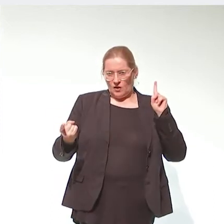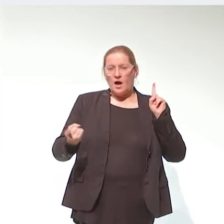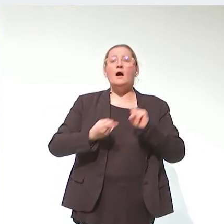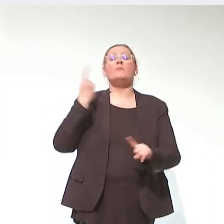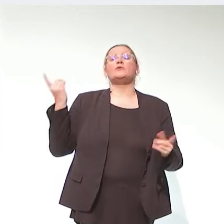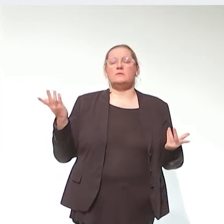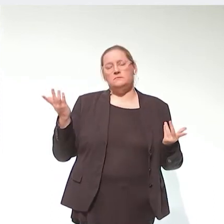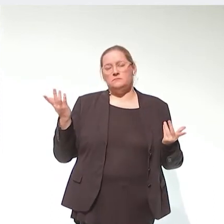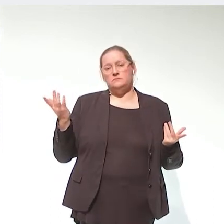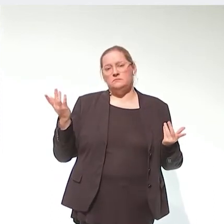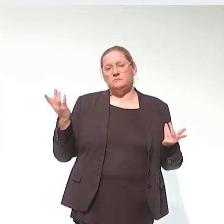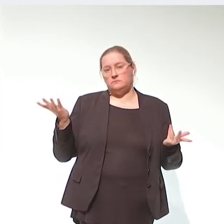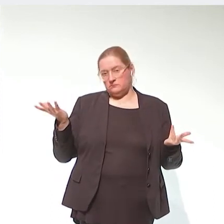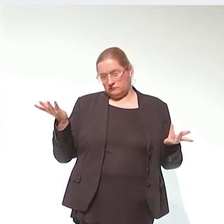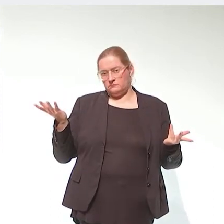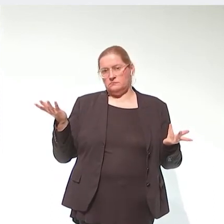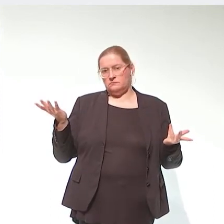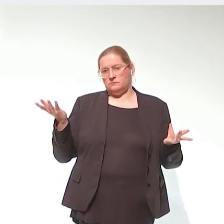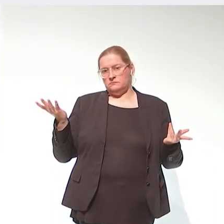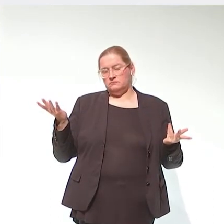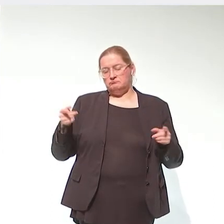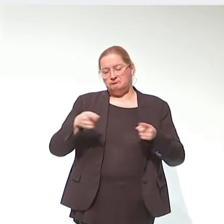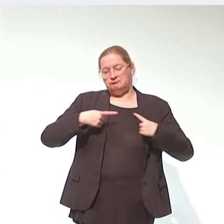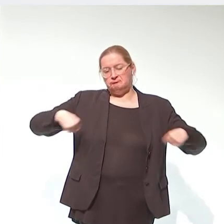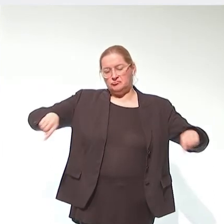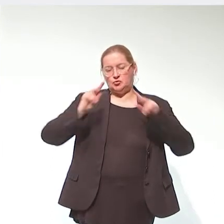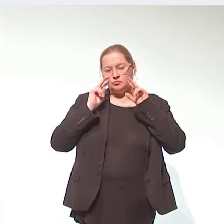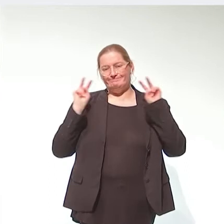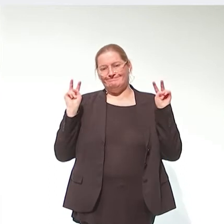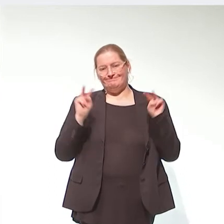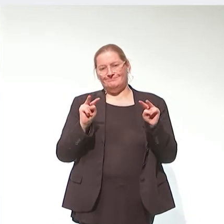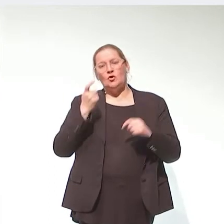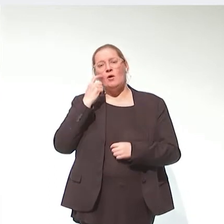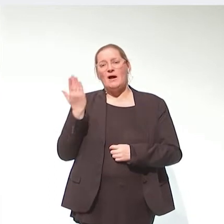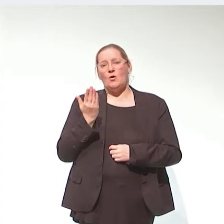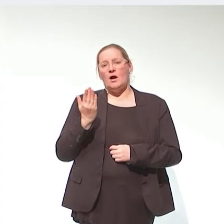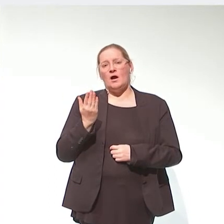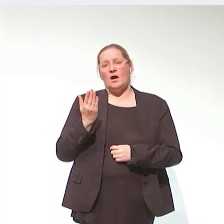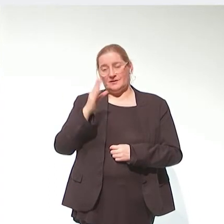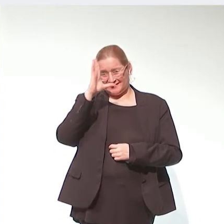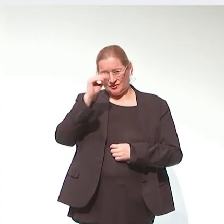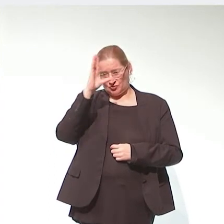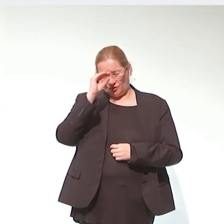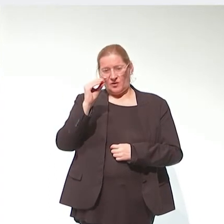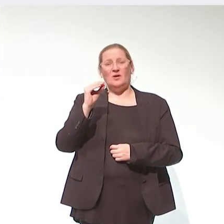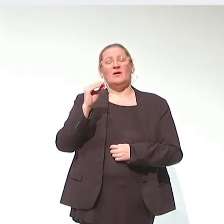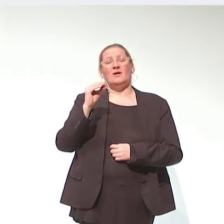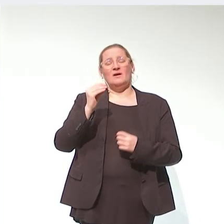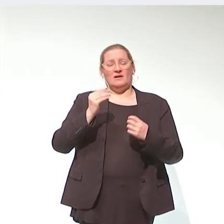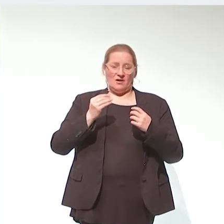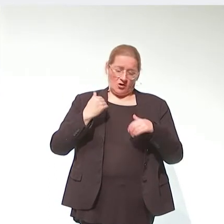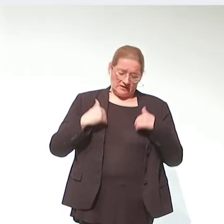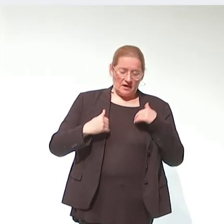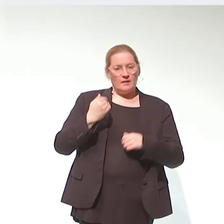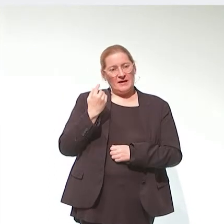the quality of services provided to the students with disabilities that counts more than the